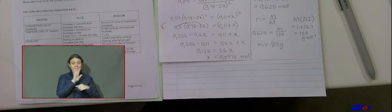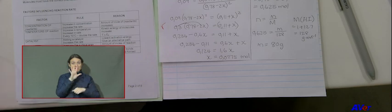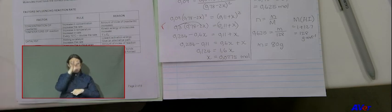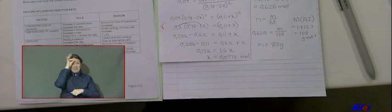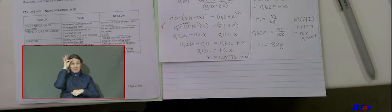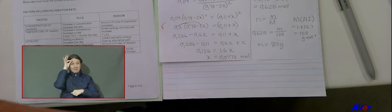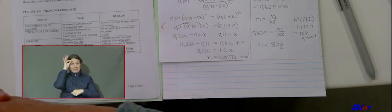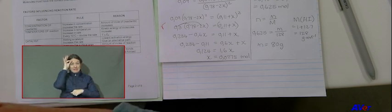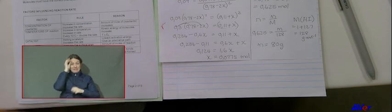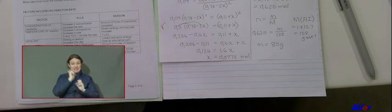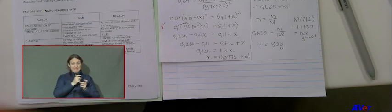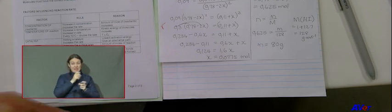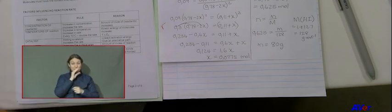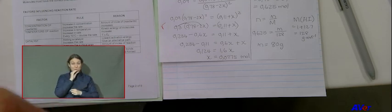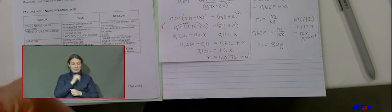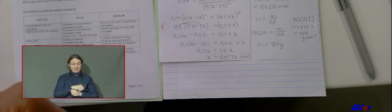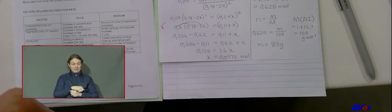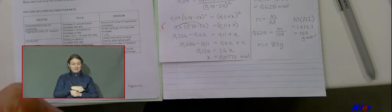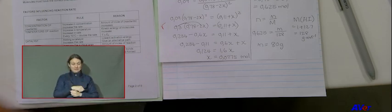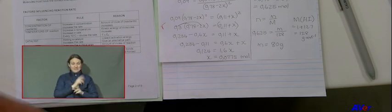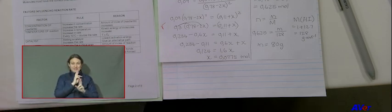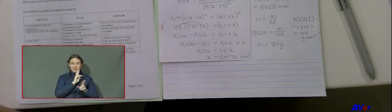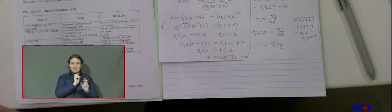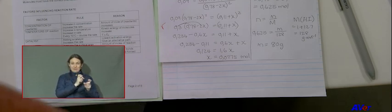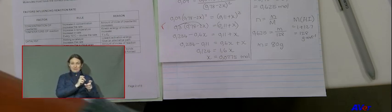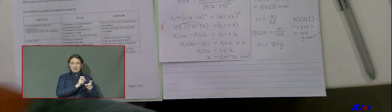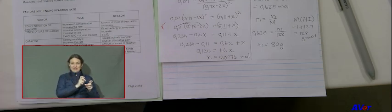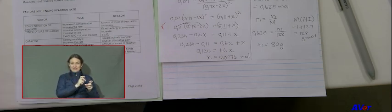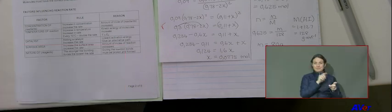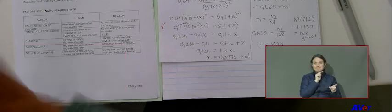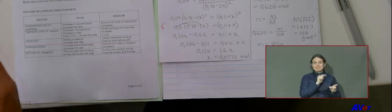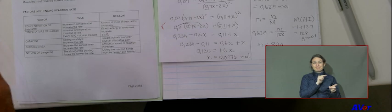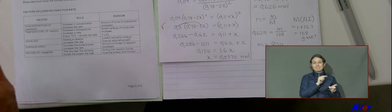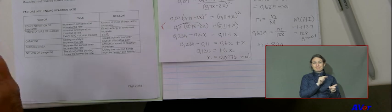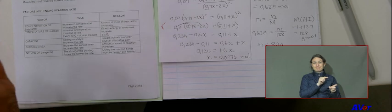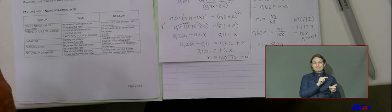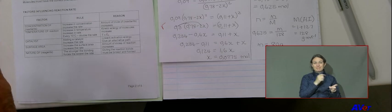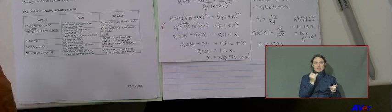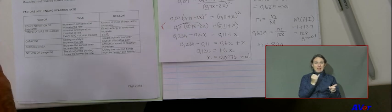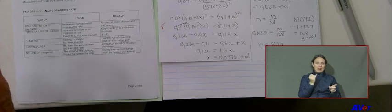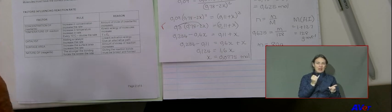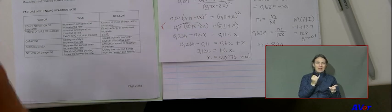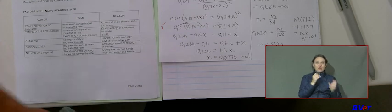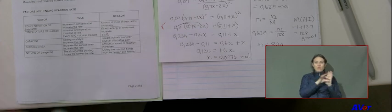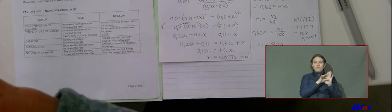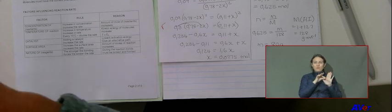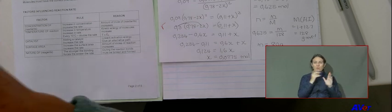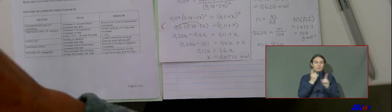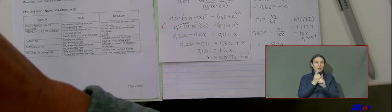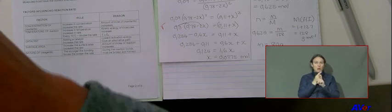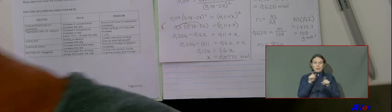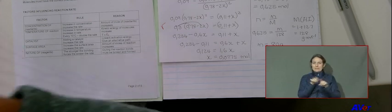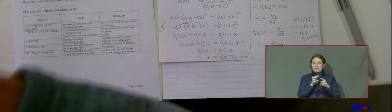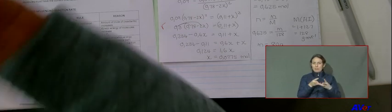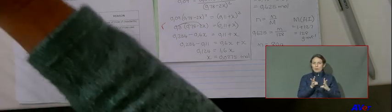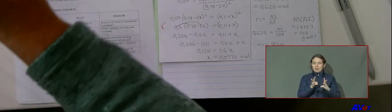must do quick. Reaction rate is not a cast in stone formula. You must have a